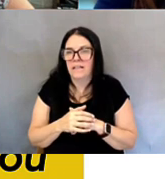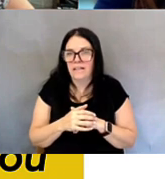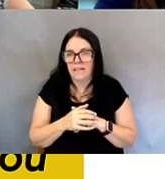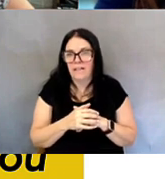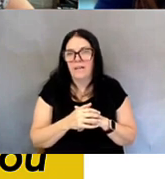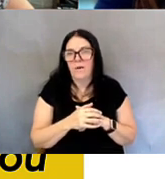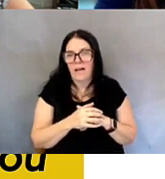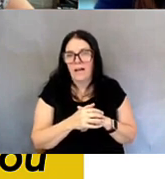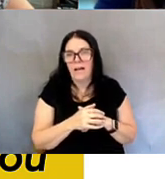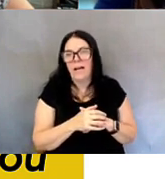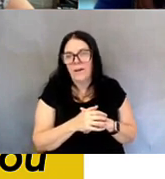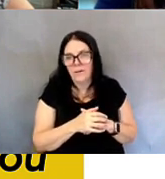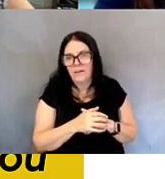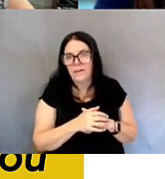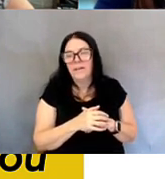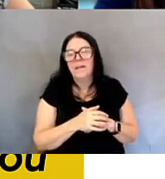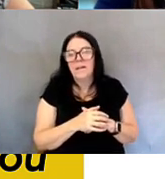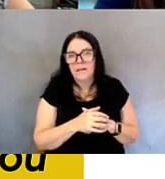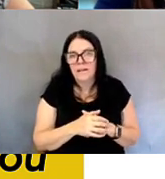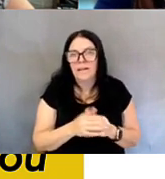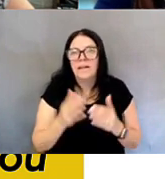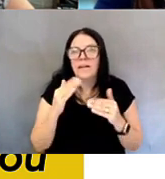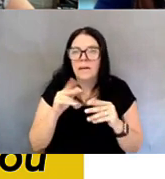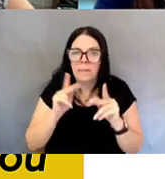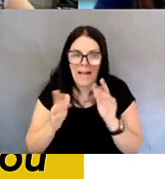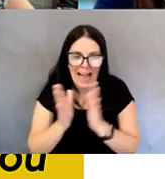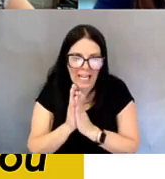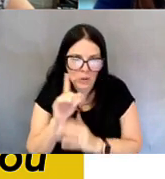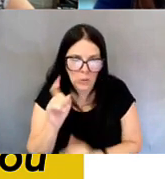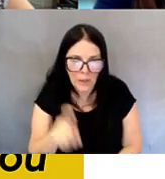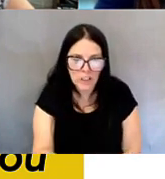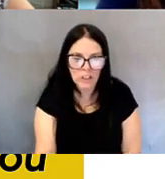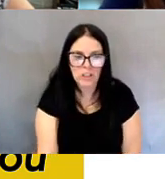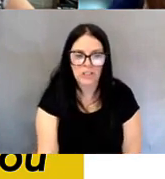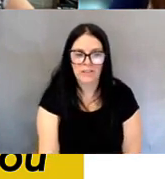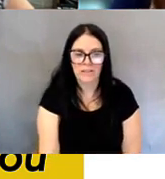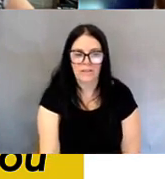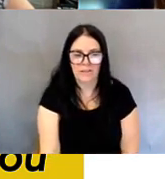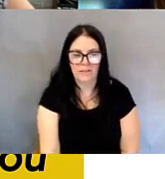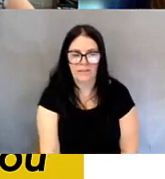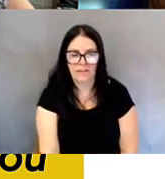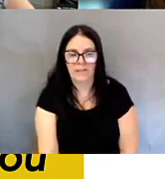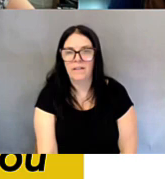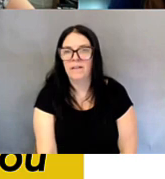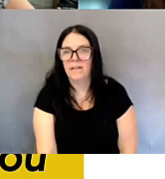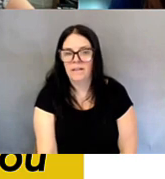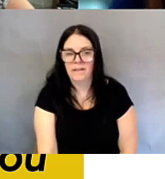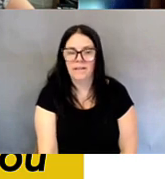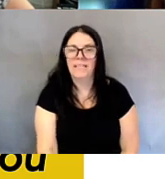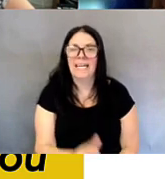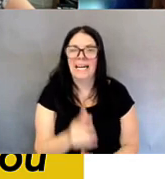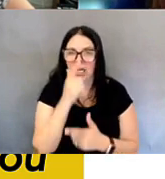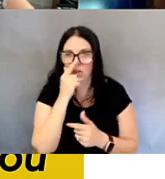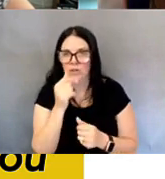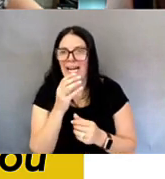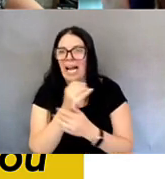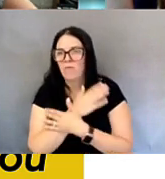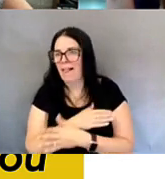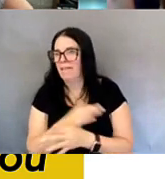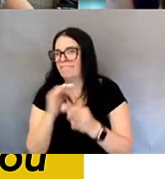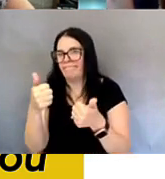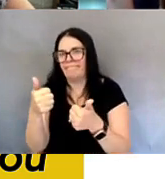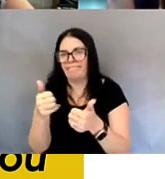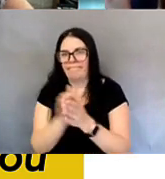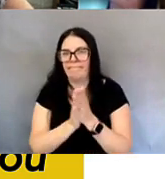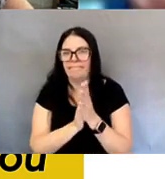Wow. People are asking questions. They're interested and relaxed. Thank you, everybody. There's one